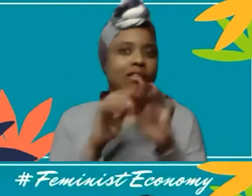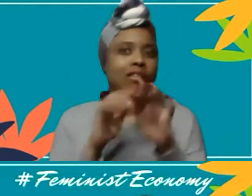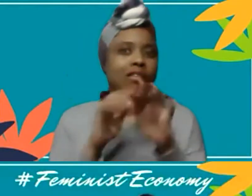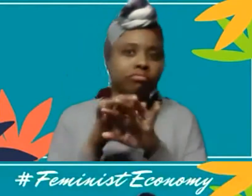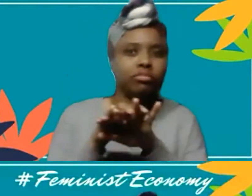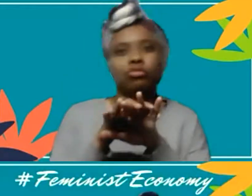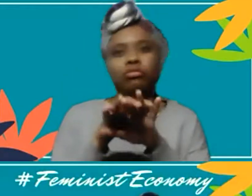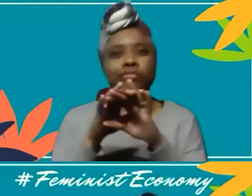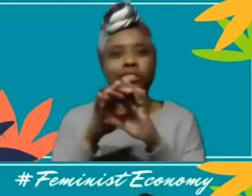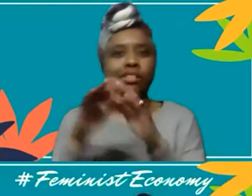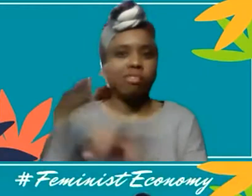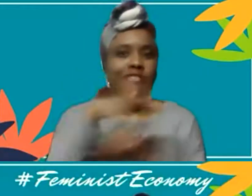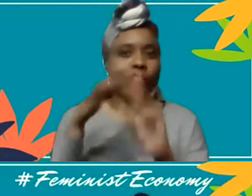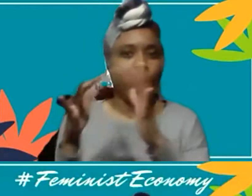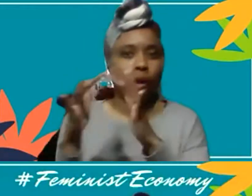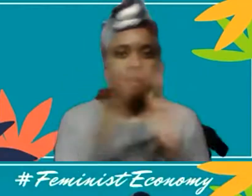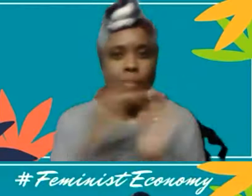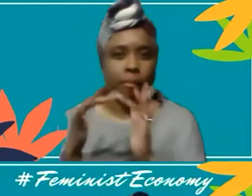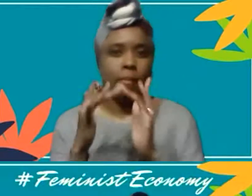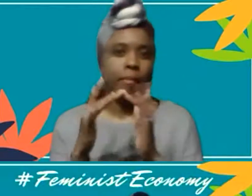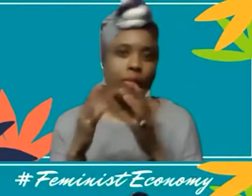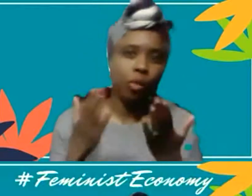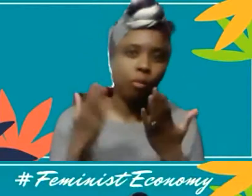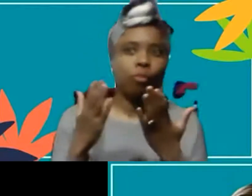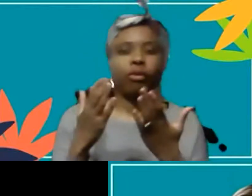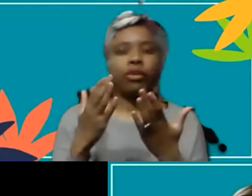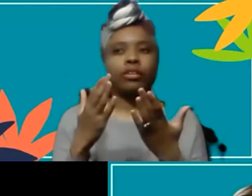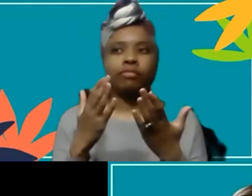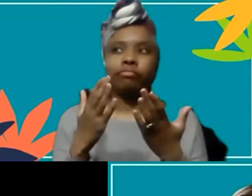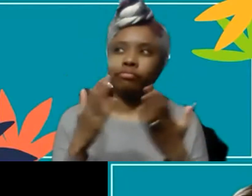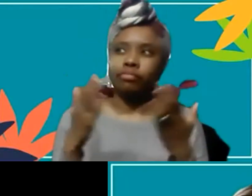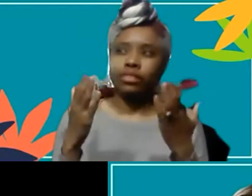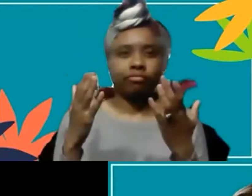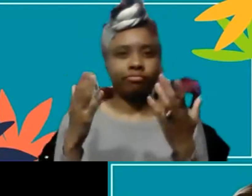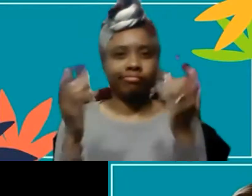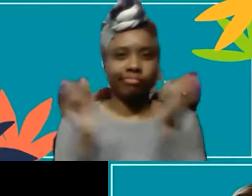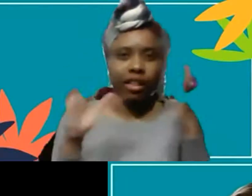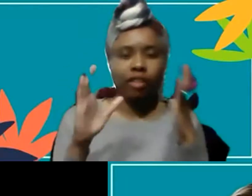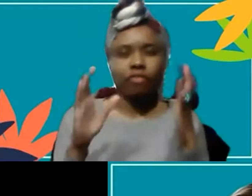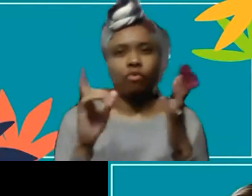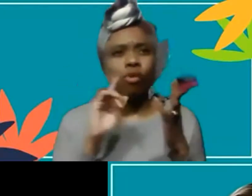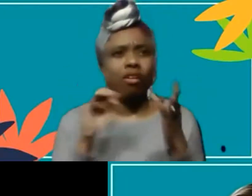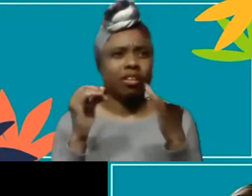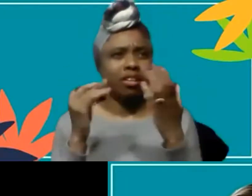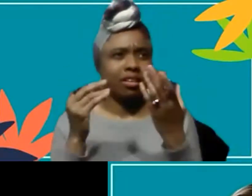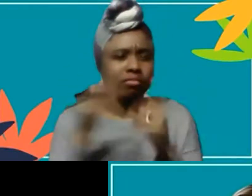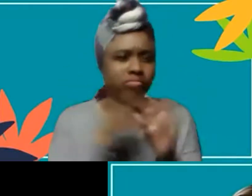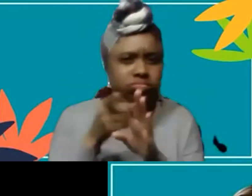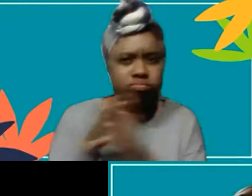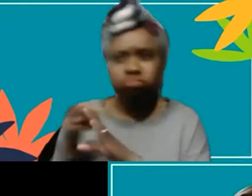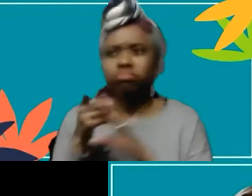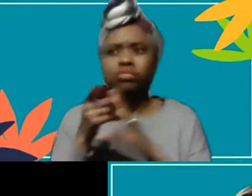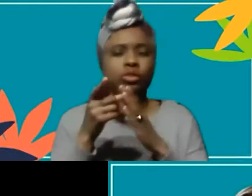Indigenous Environmental Network bringing a feminist structural lens to the fight against extractive industries and for